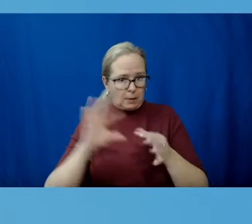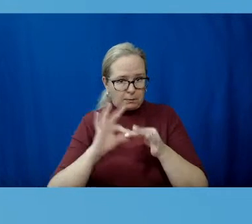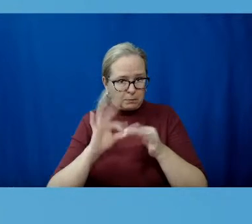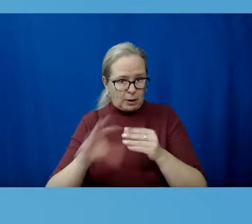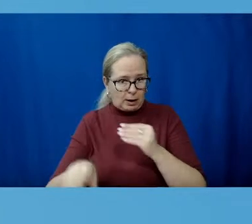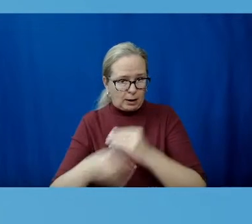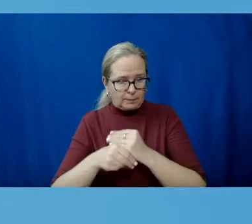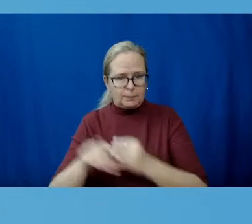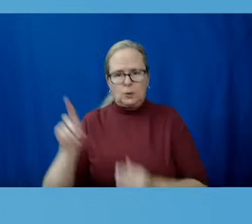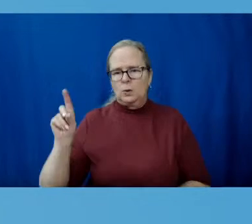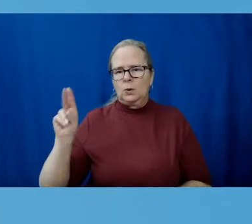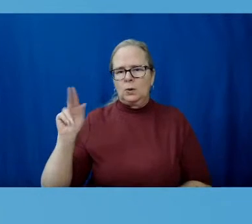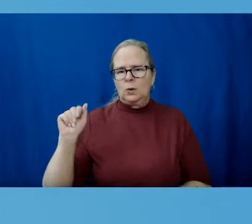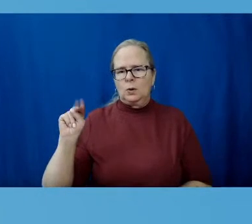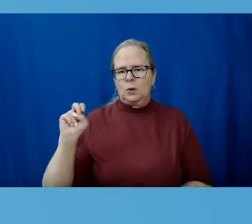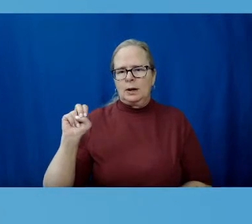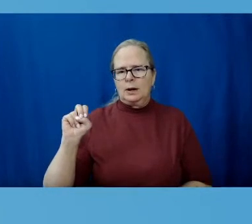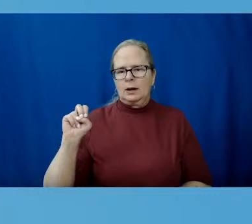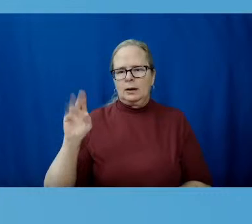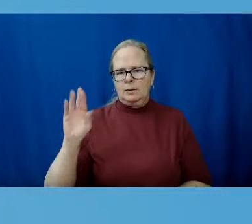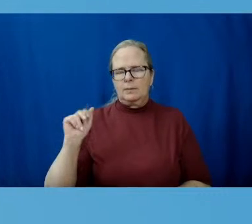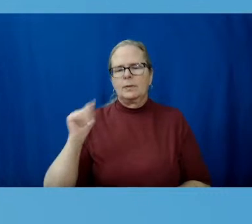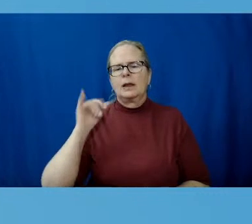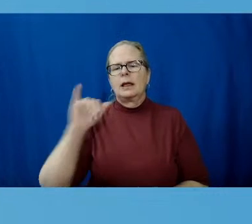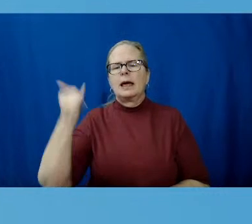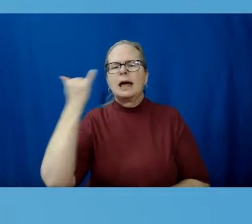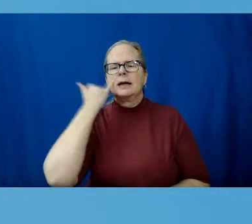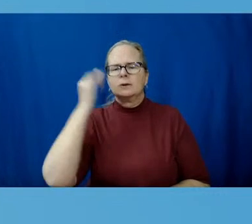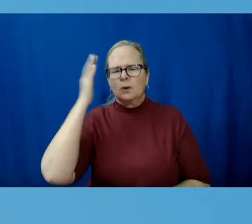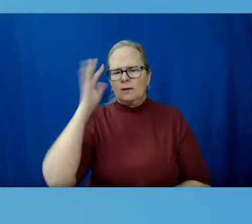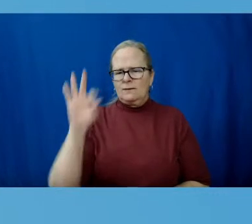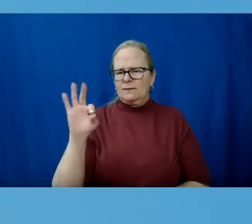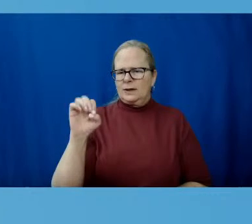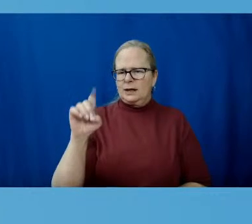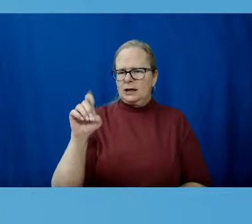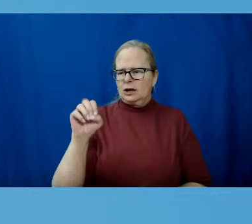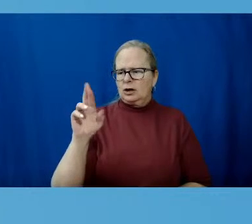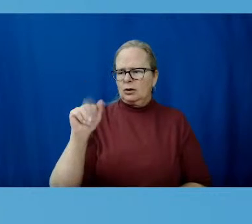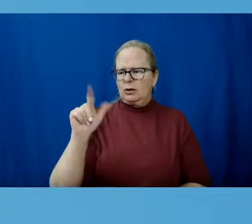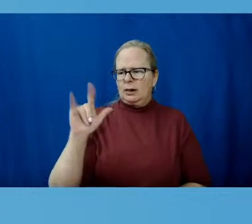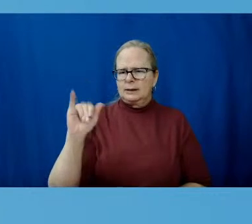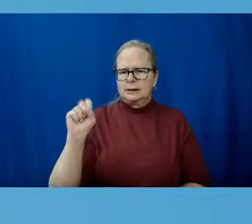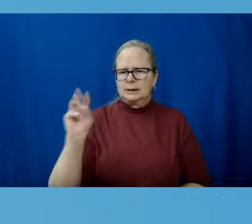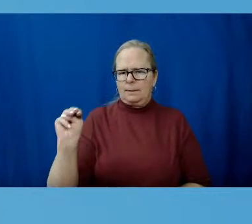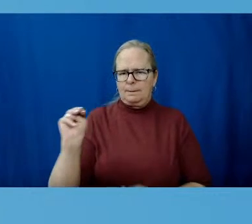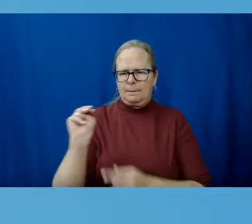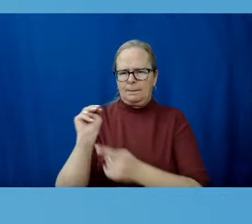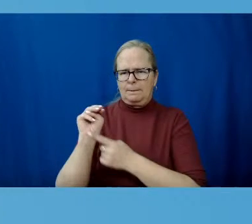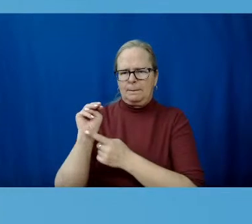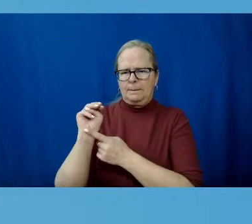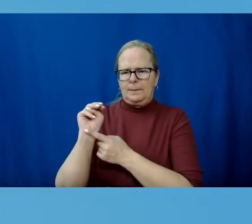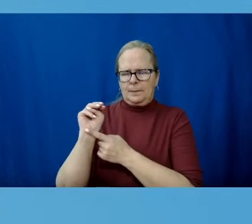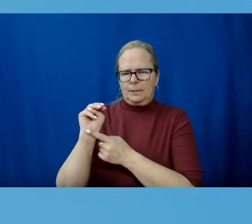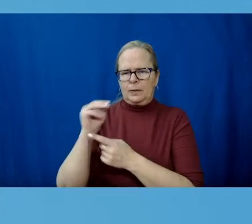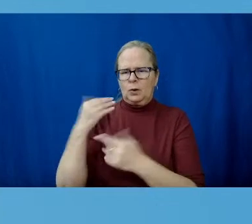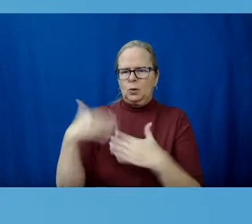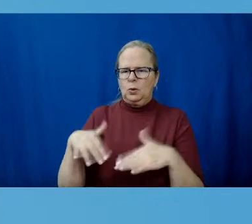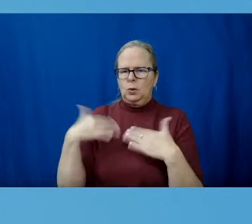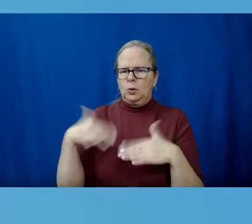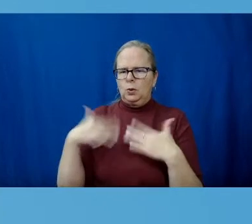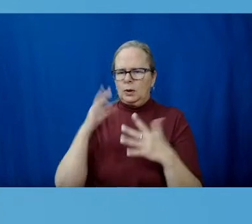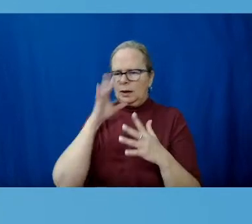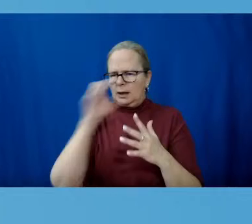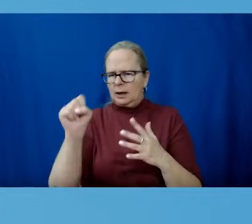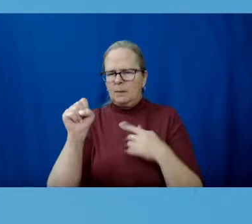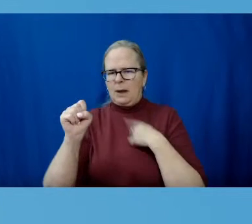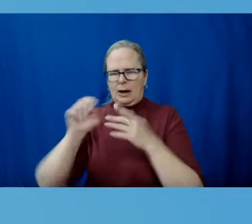put my heart away and put my brain on, because you've got one federal government dealing with 13 jurisdictions, and we are